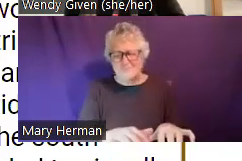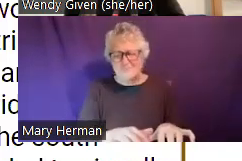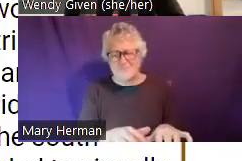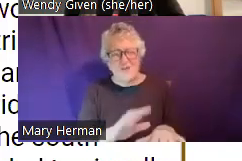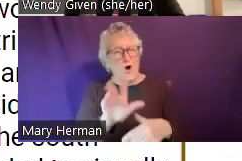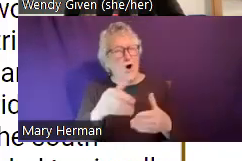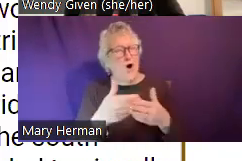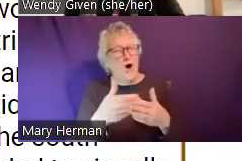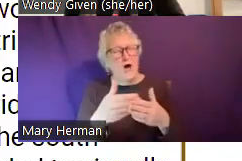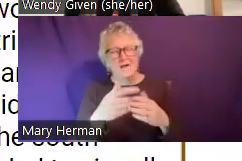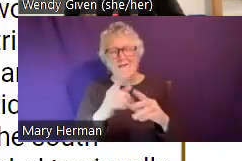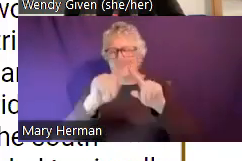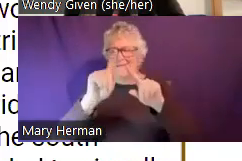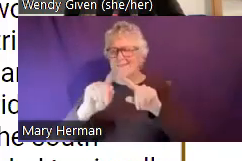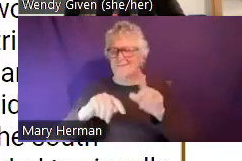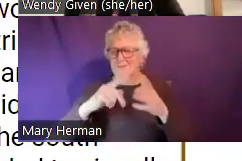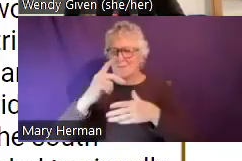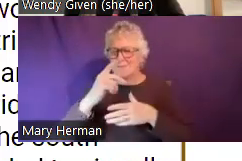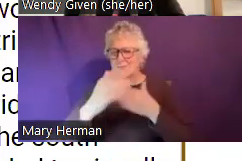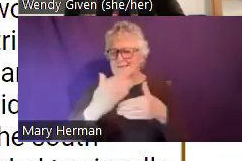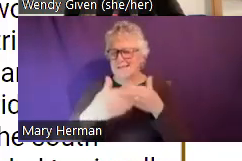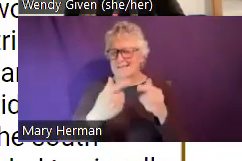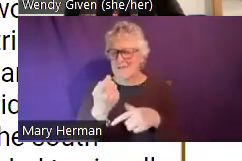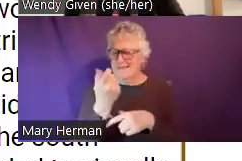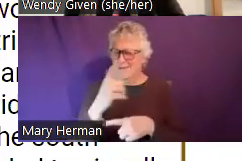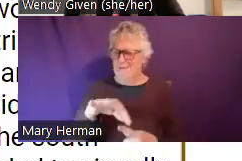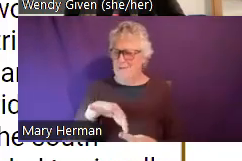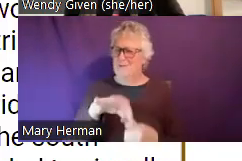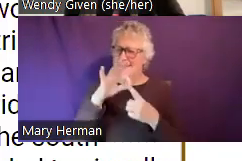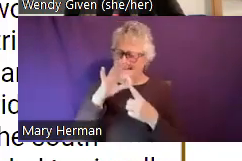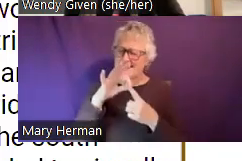there a little bit before